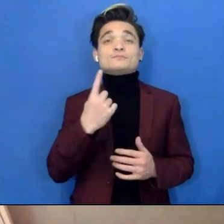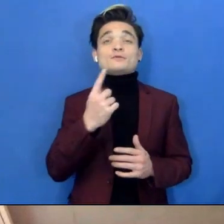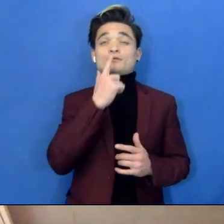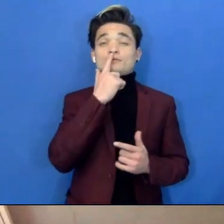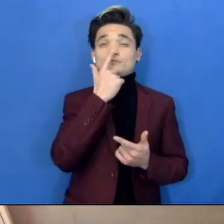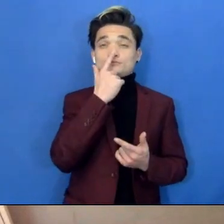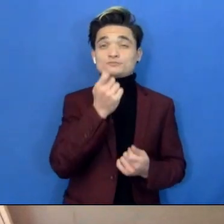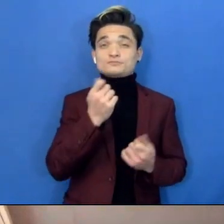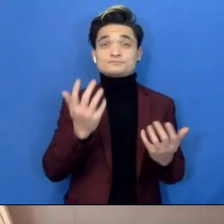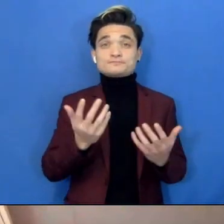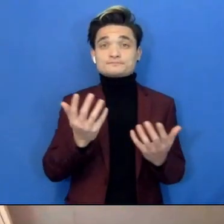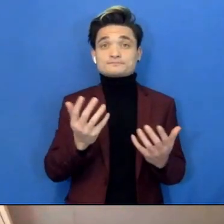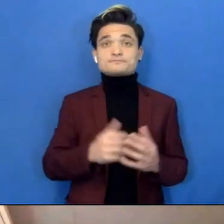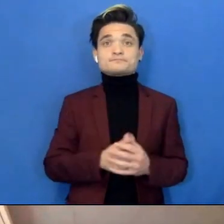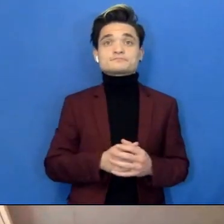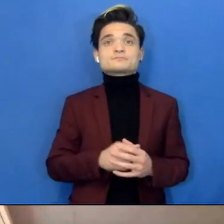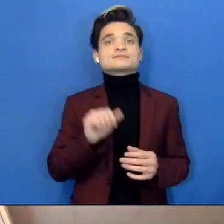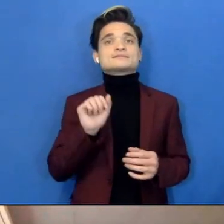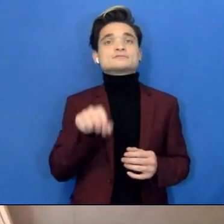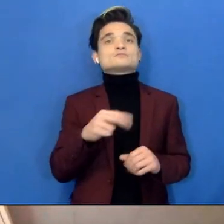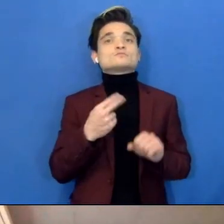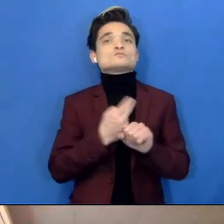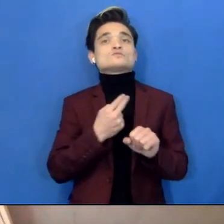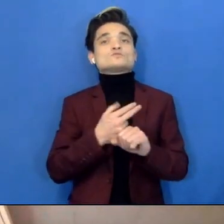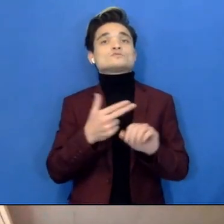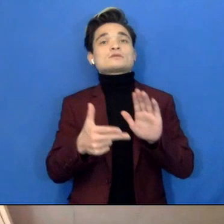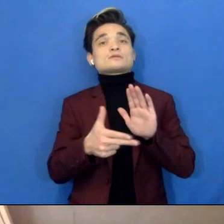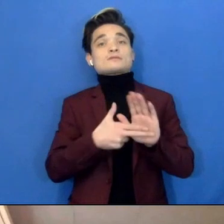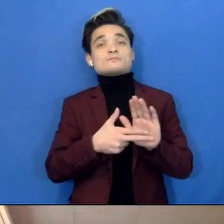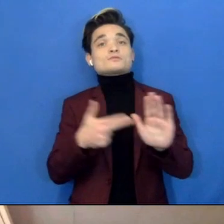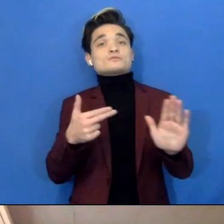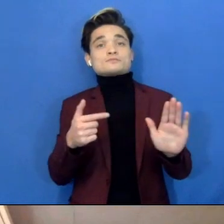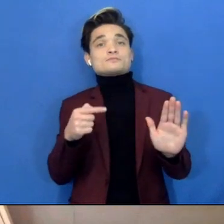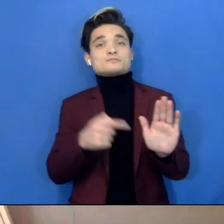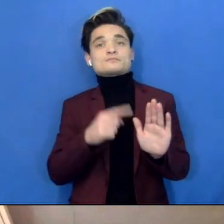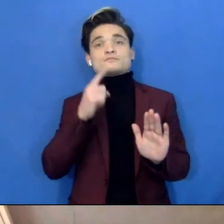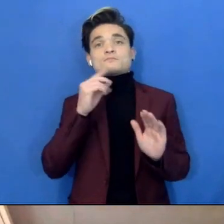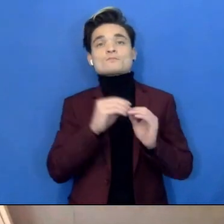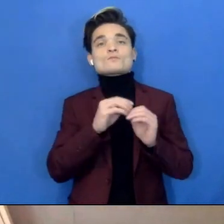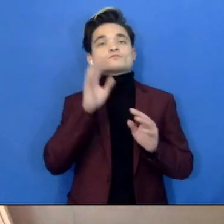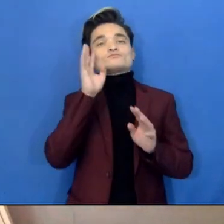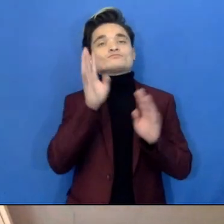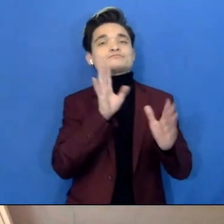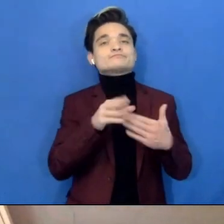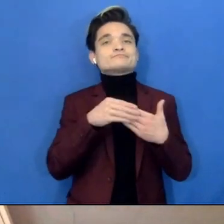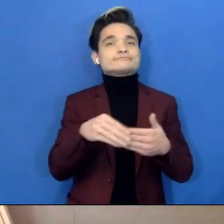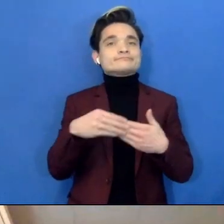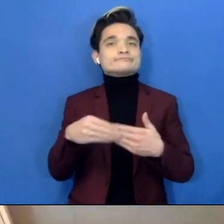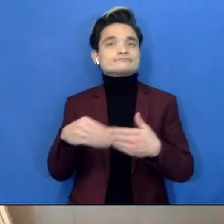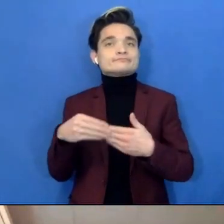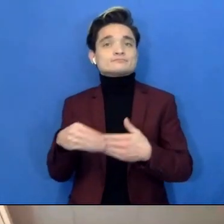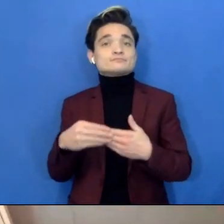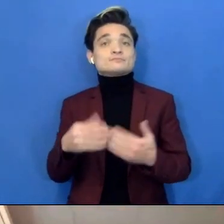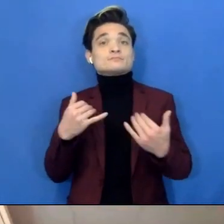labeling, but in perhaps a bit more creative ways, right? And not being quite so plump. And I'm currently working on a study in which